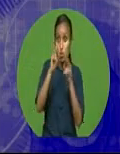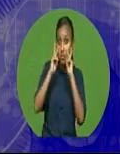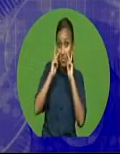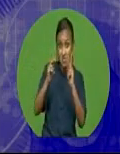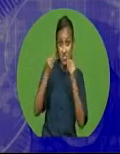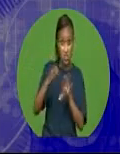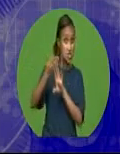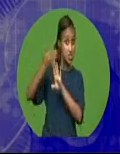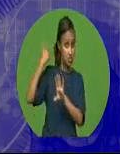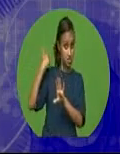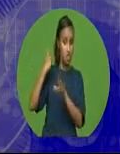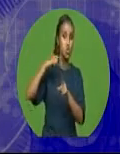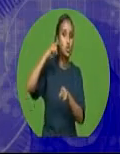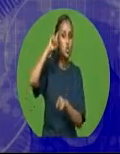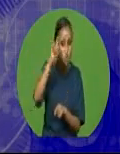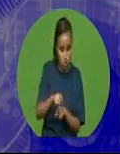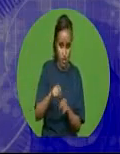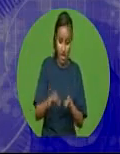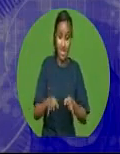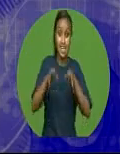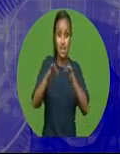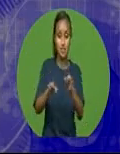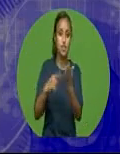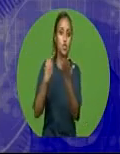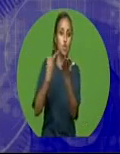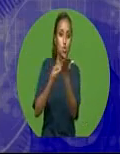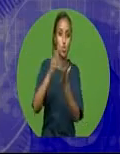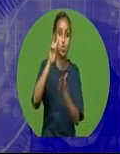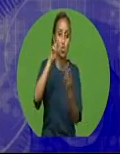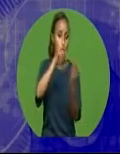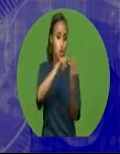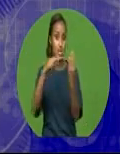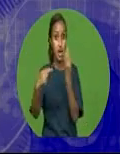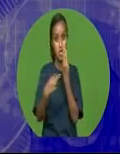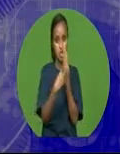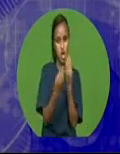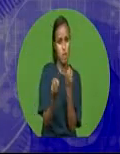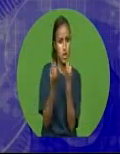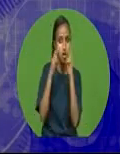illustrations you have seen earlier should be transferred into